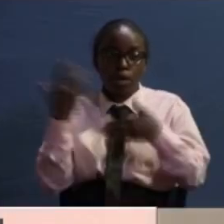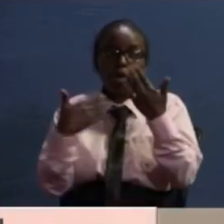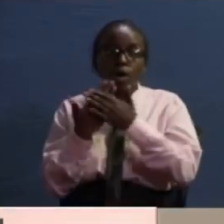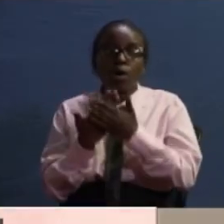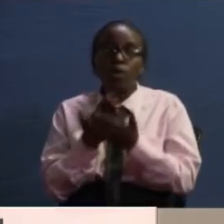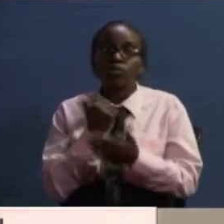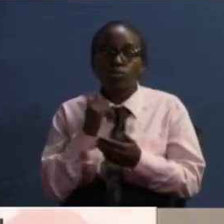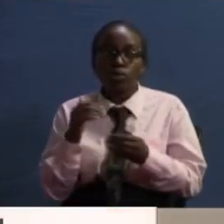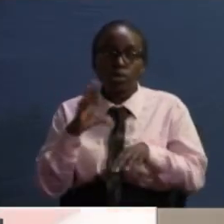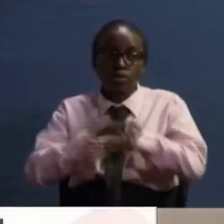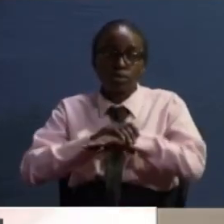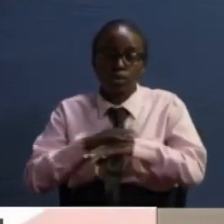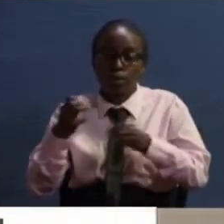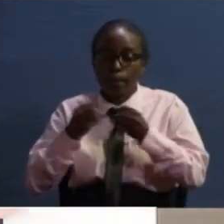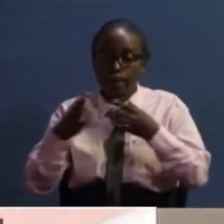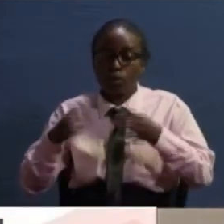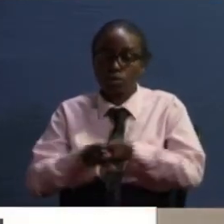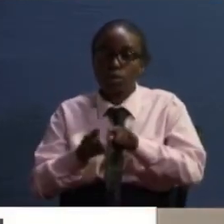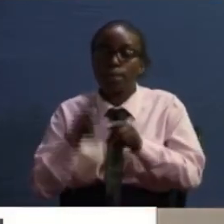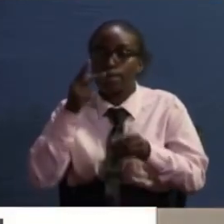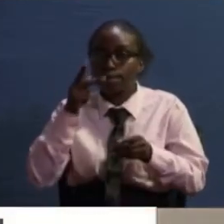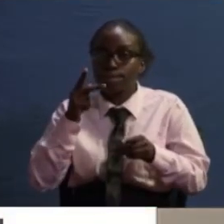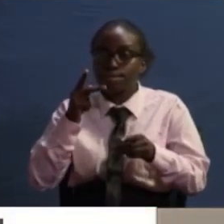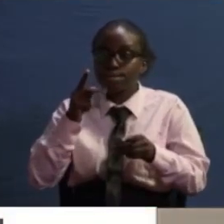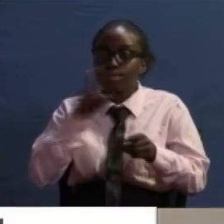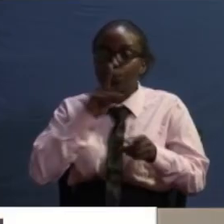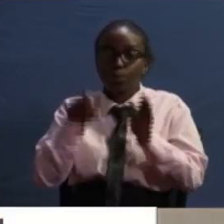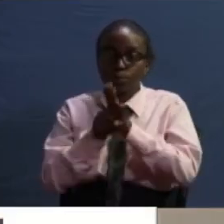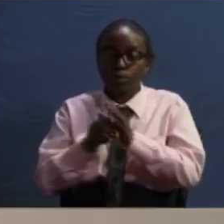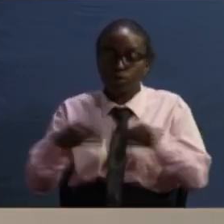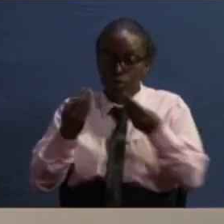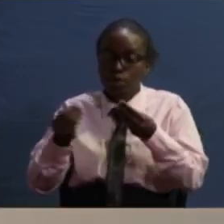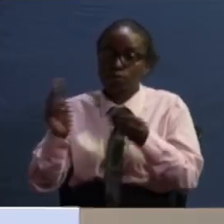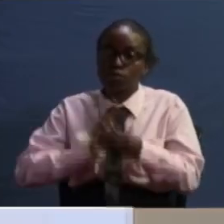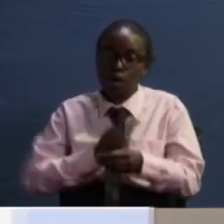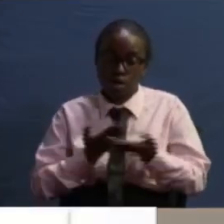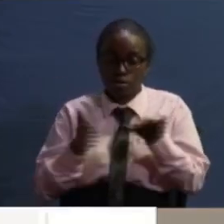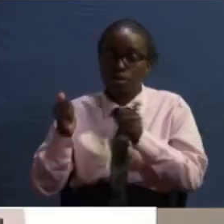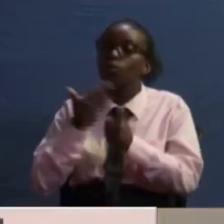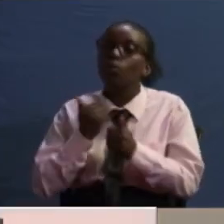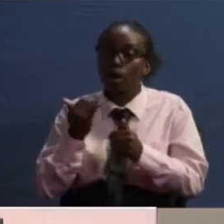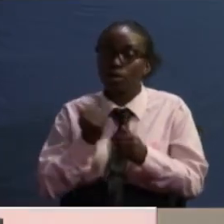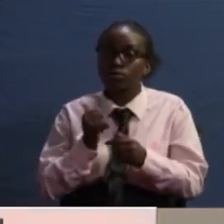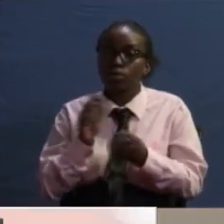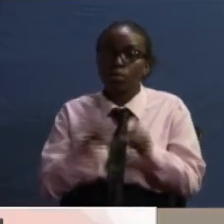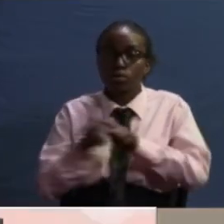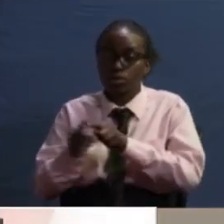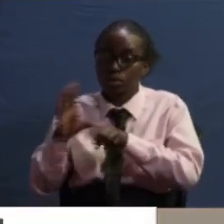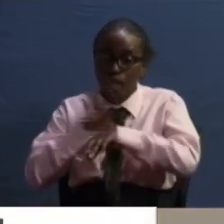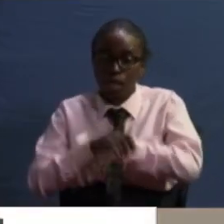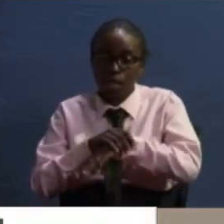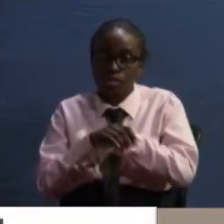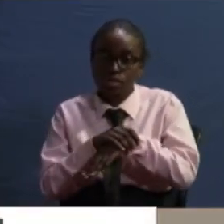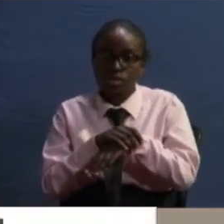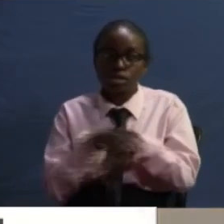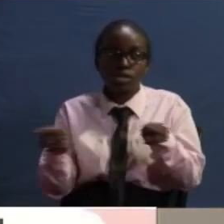stakeholders and get more on some of the promises that they have given us. We also want to get to, especially